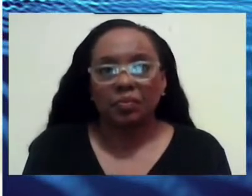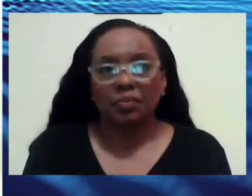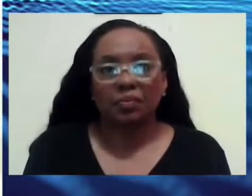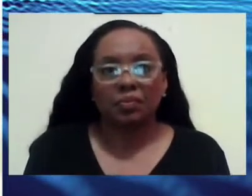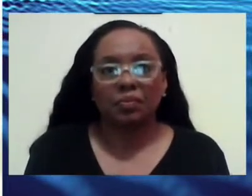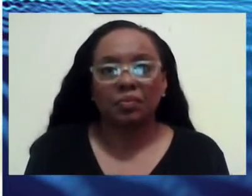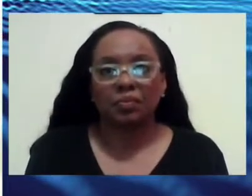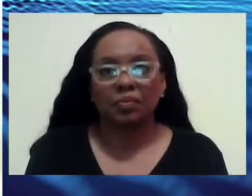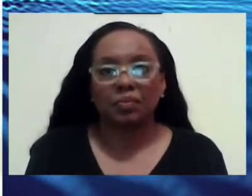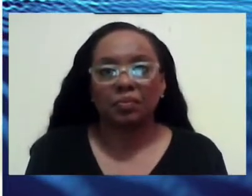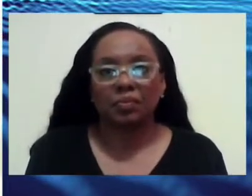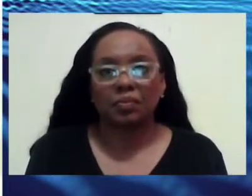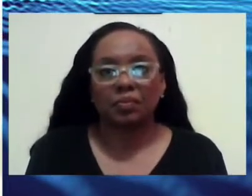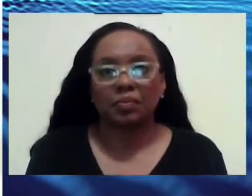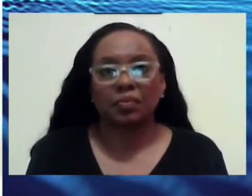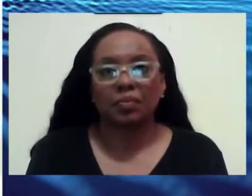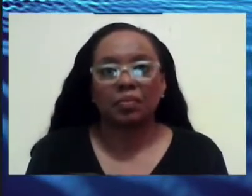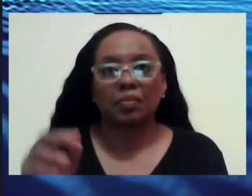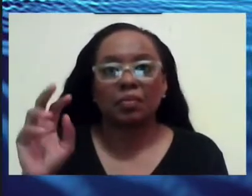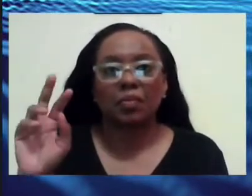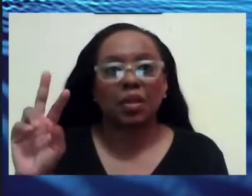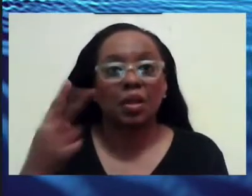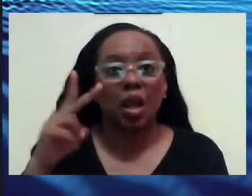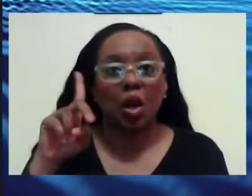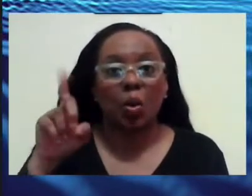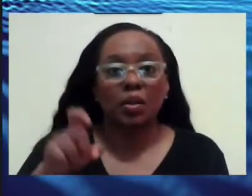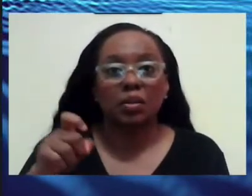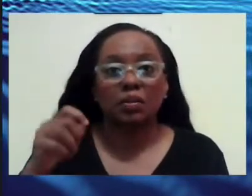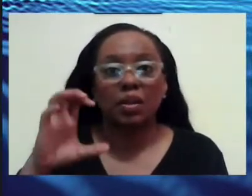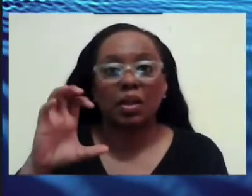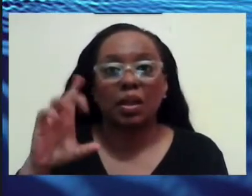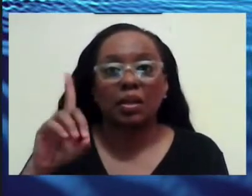Ryan? And the second part of the question was CDEMA.